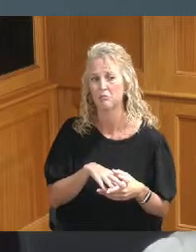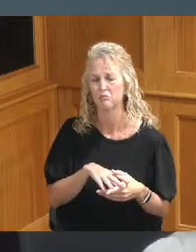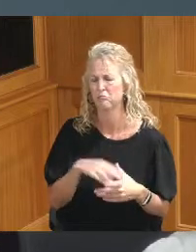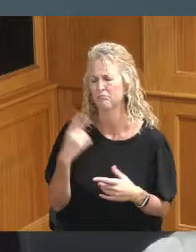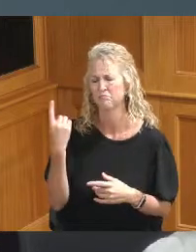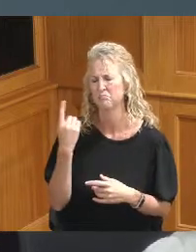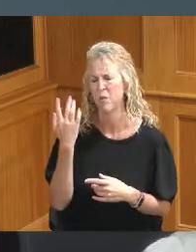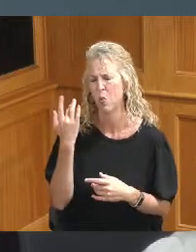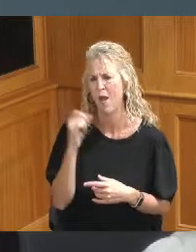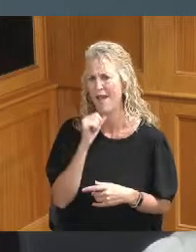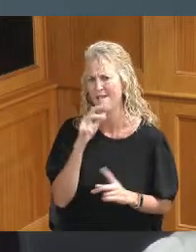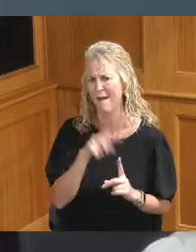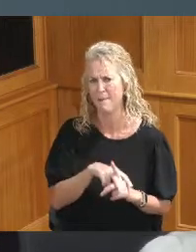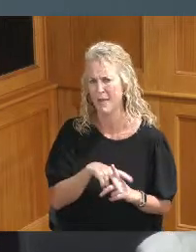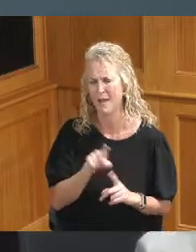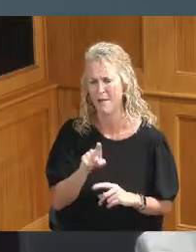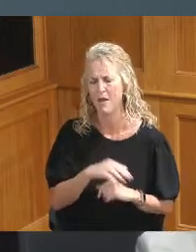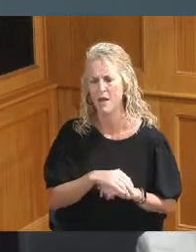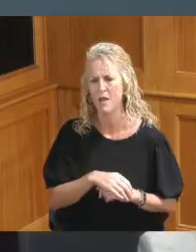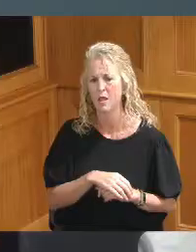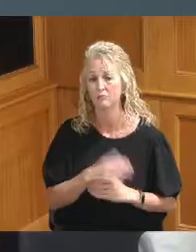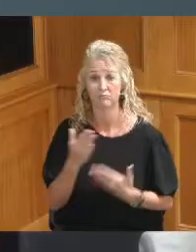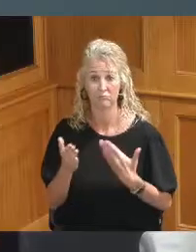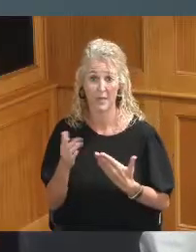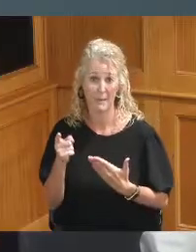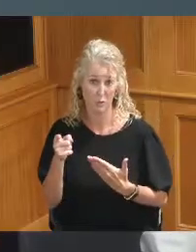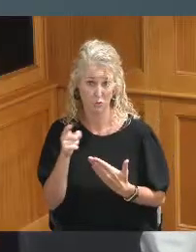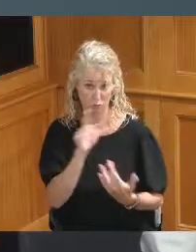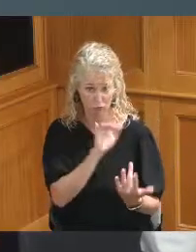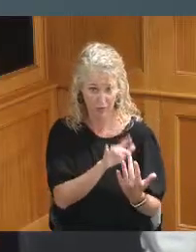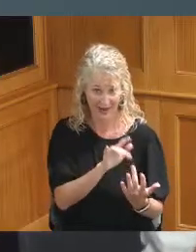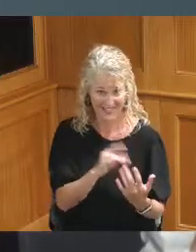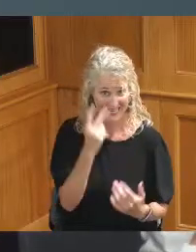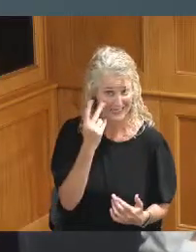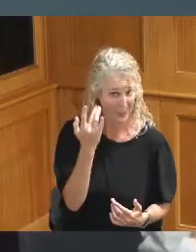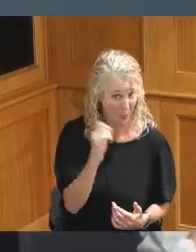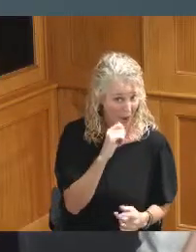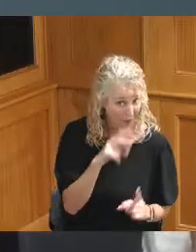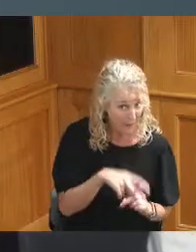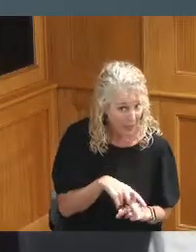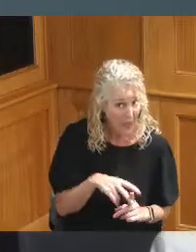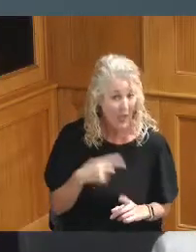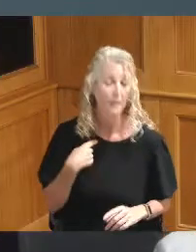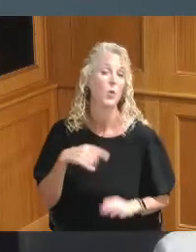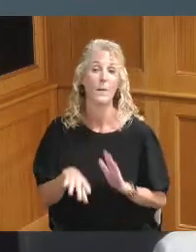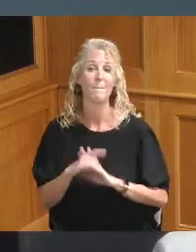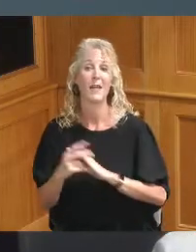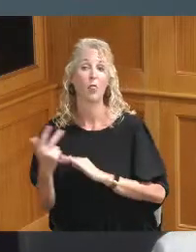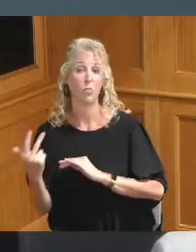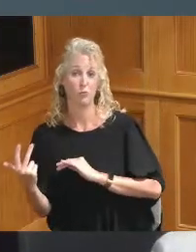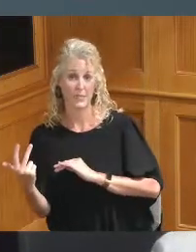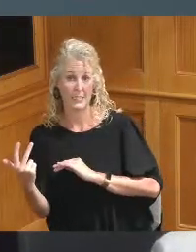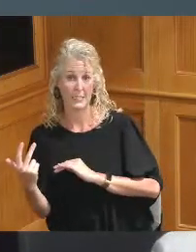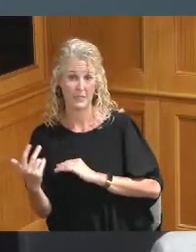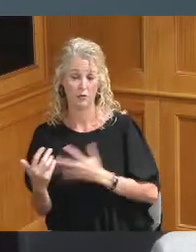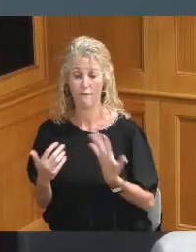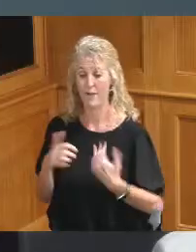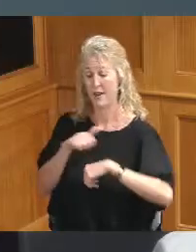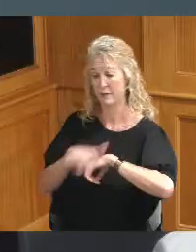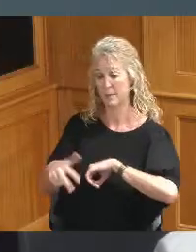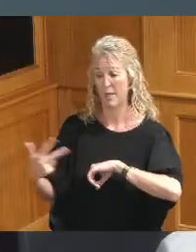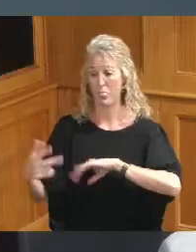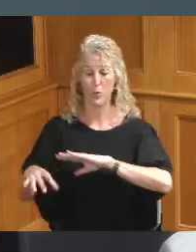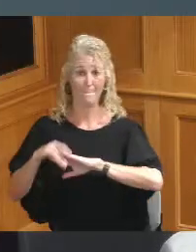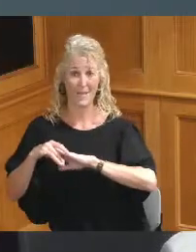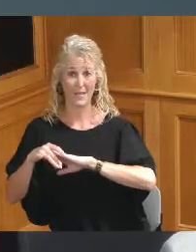didn't submit, but I'd like to. Maybe you want to find out why they didn't, but we picked 3 of the 5 that submitted.